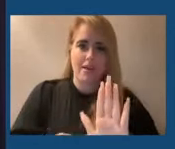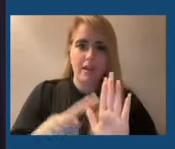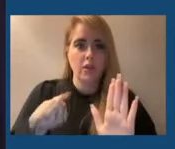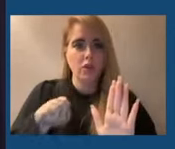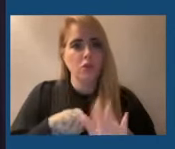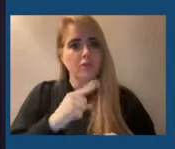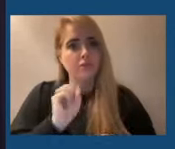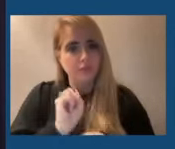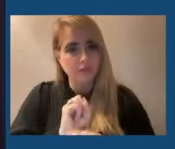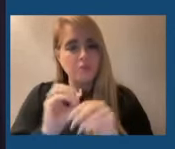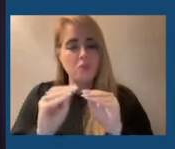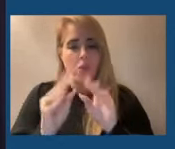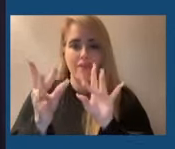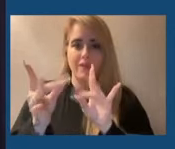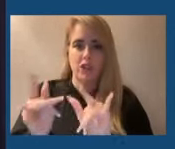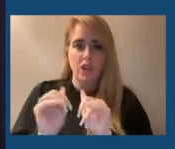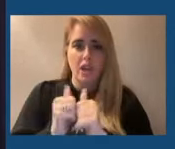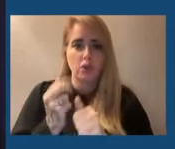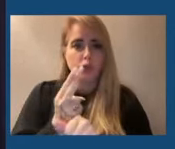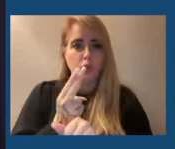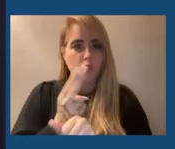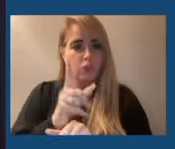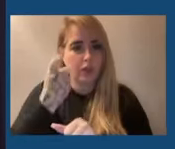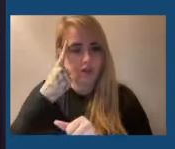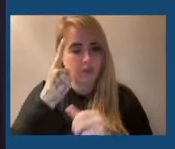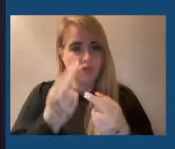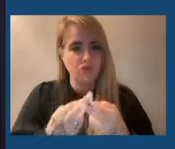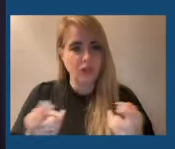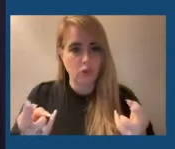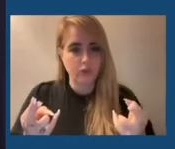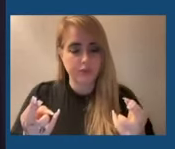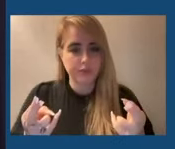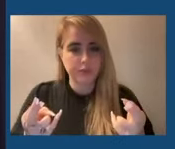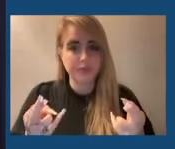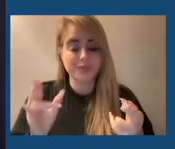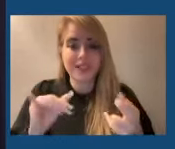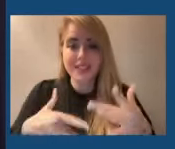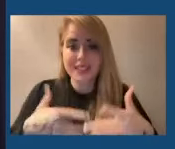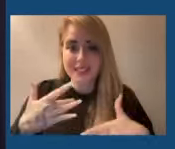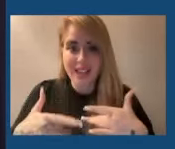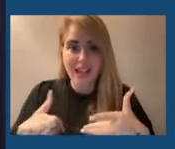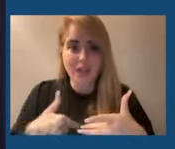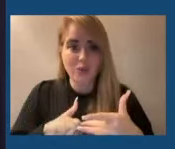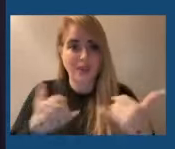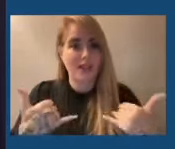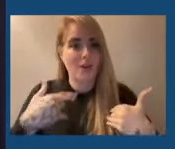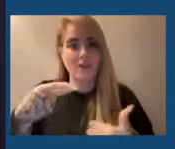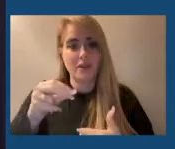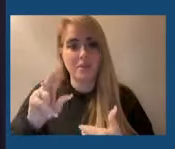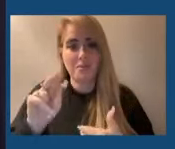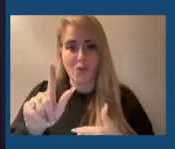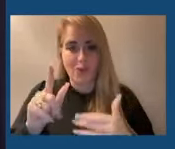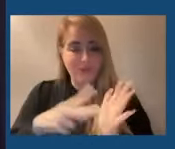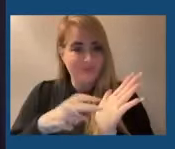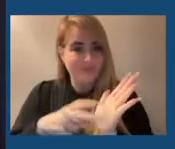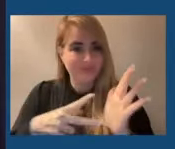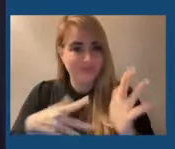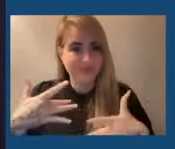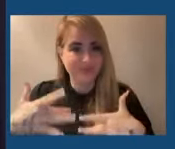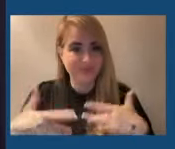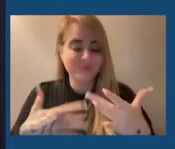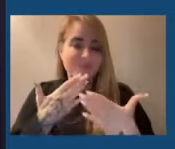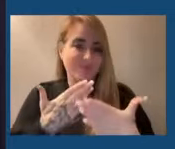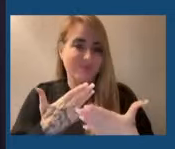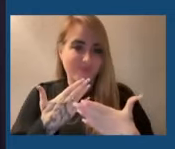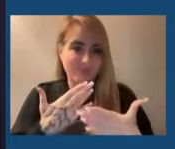more efficient about how we use government resources. And so it's exciting that we have a portal now. Woo, whoopee. Thank you. Thank